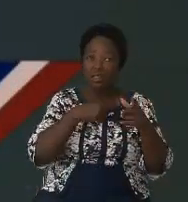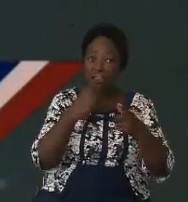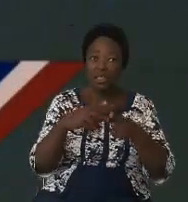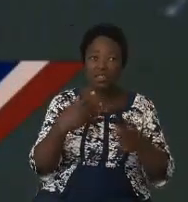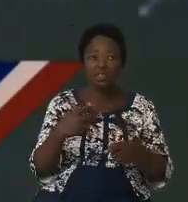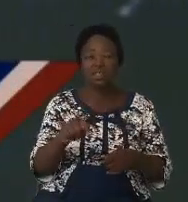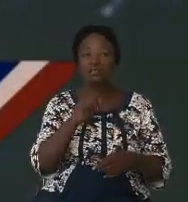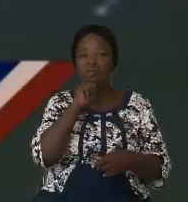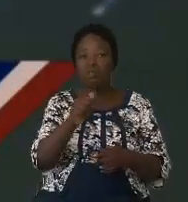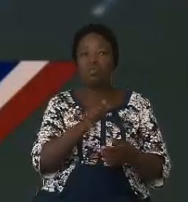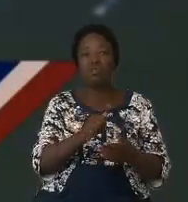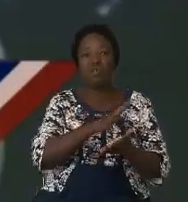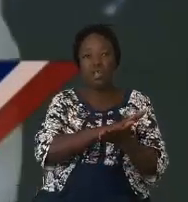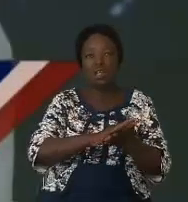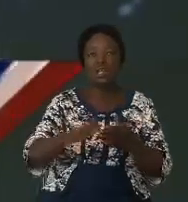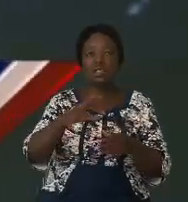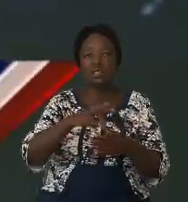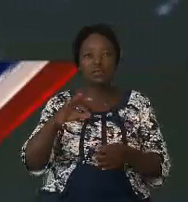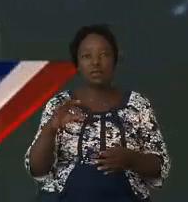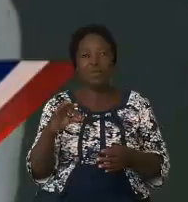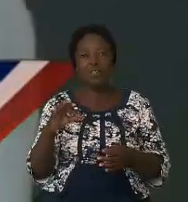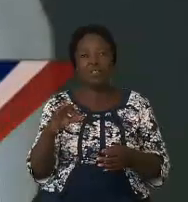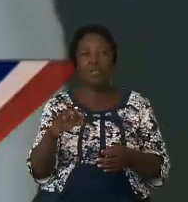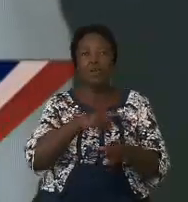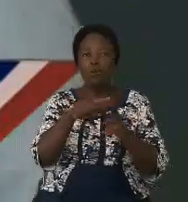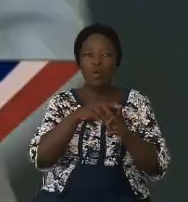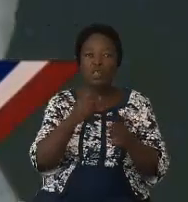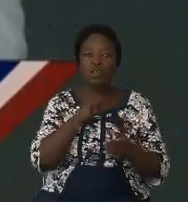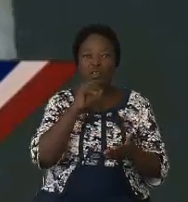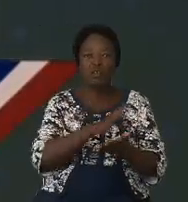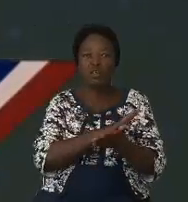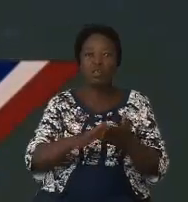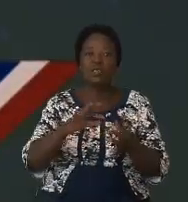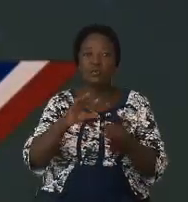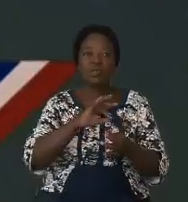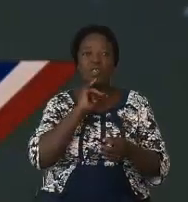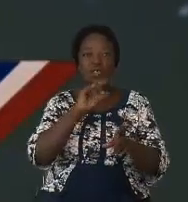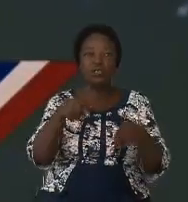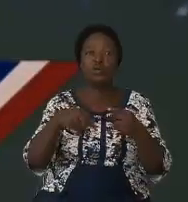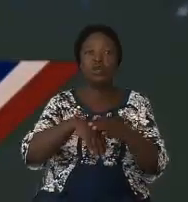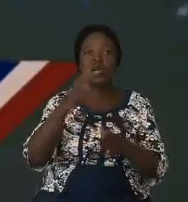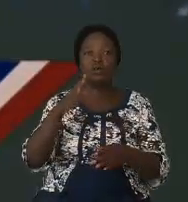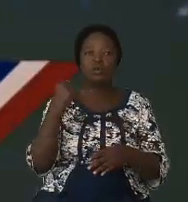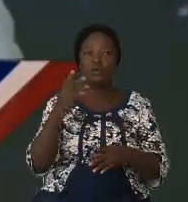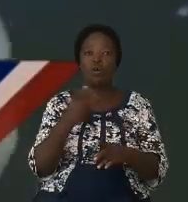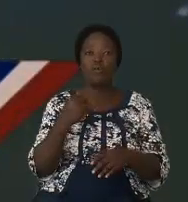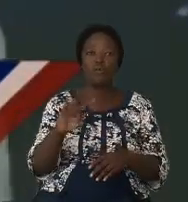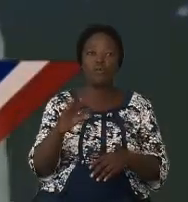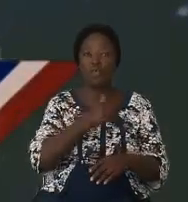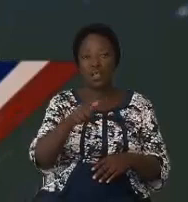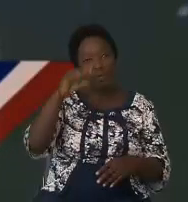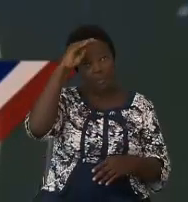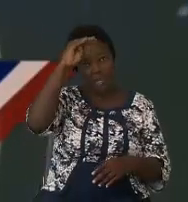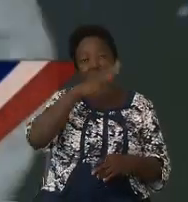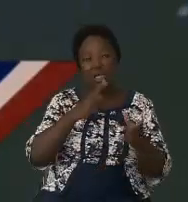24. Then the unclean spirit, when the unclean spirit is gone out of a